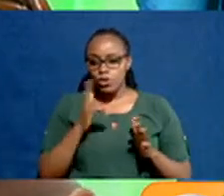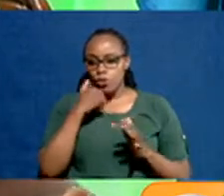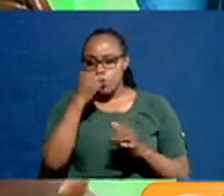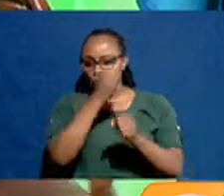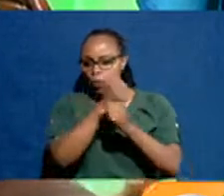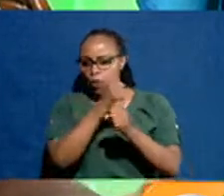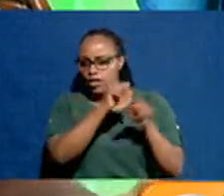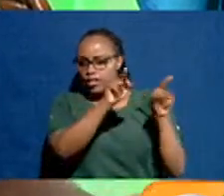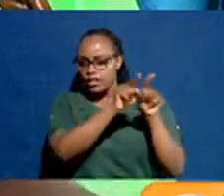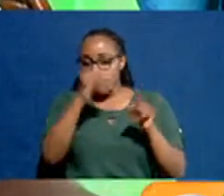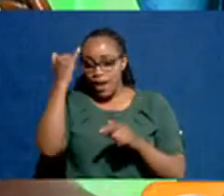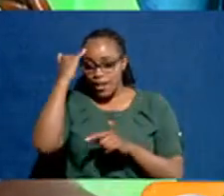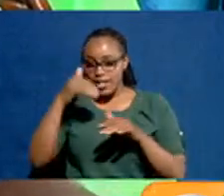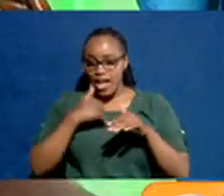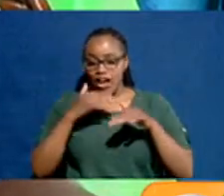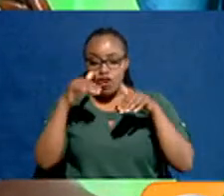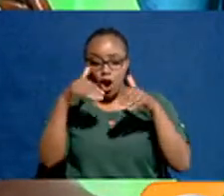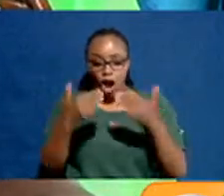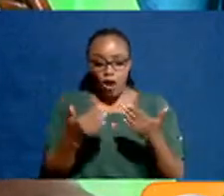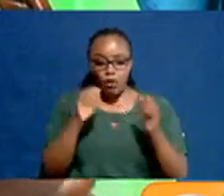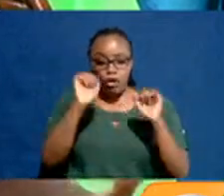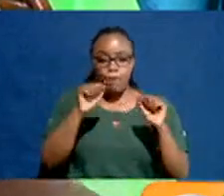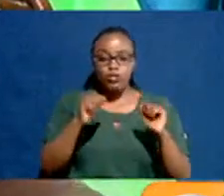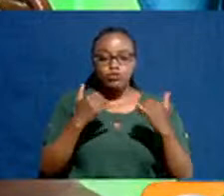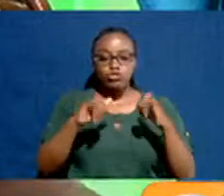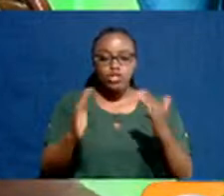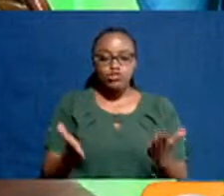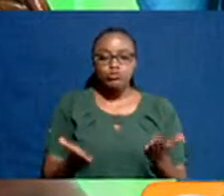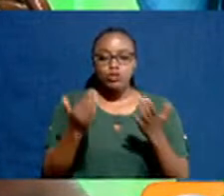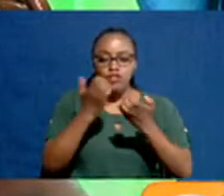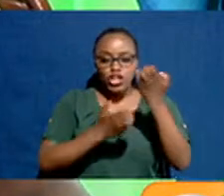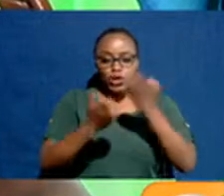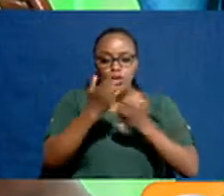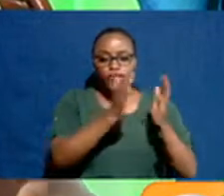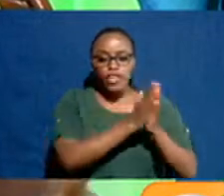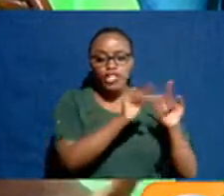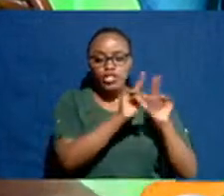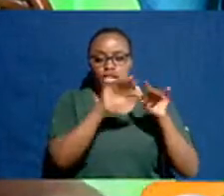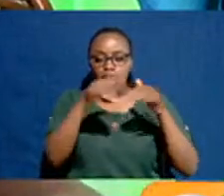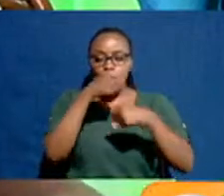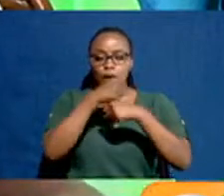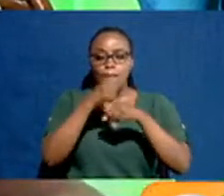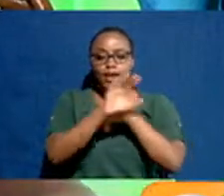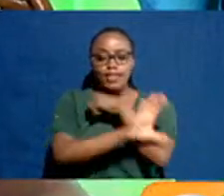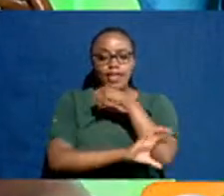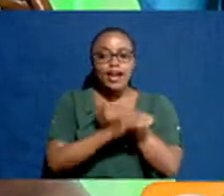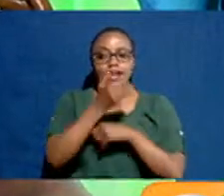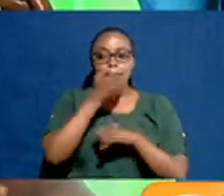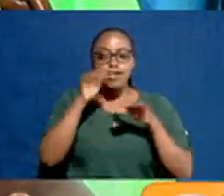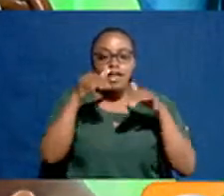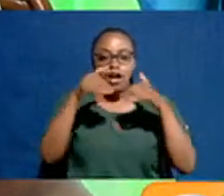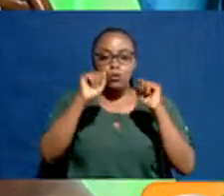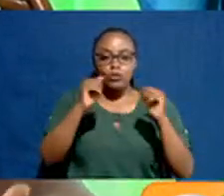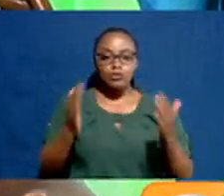has an idea on how we can improve our economy, on how we can make this country better, on how we can improve the living standards of